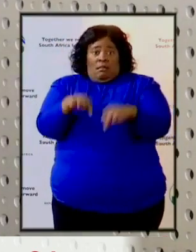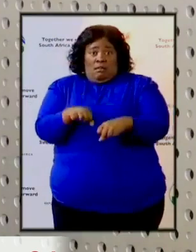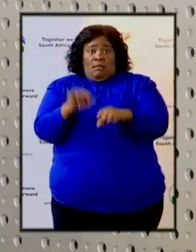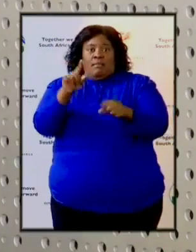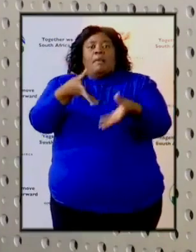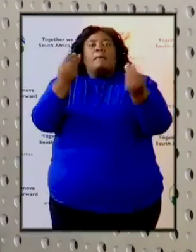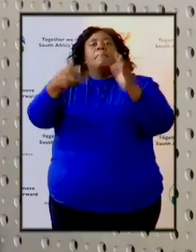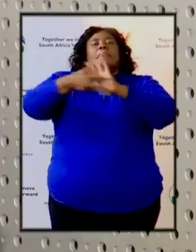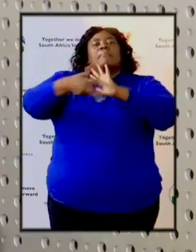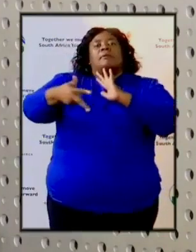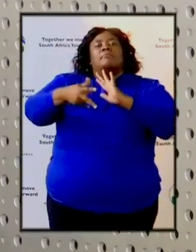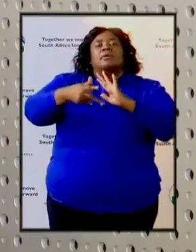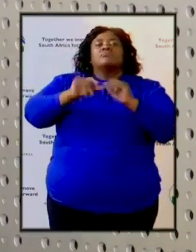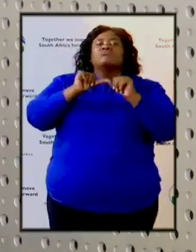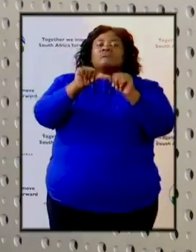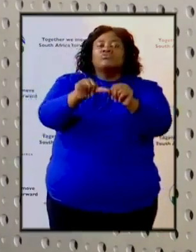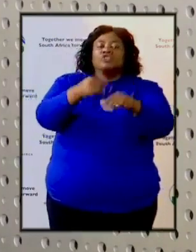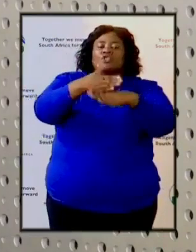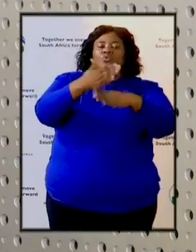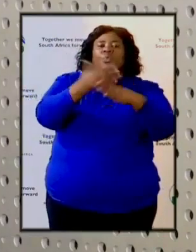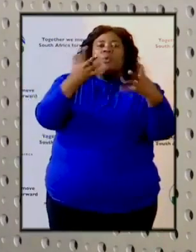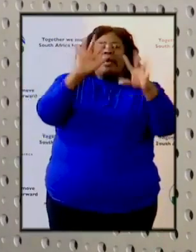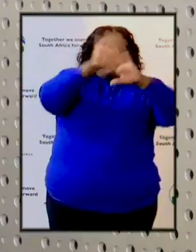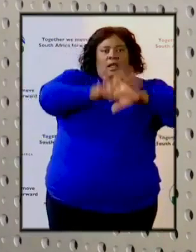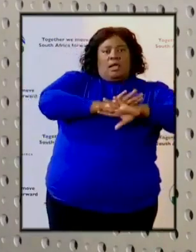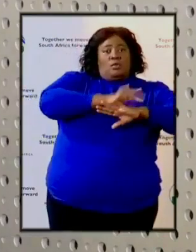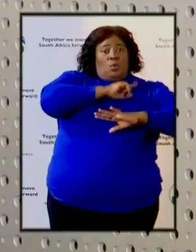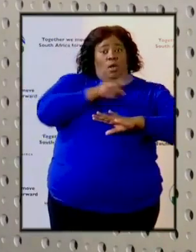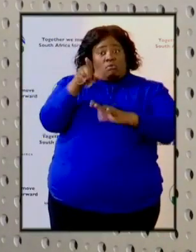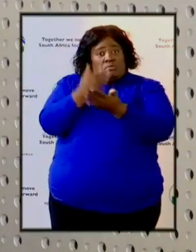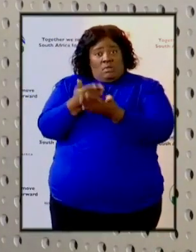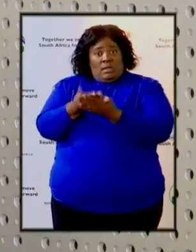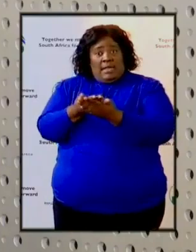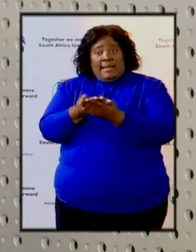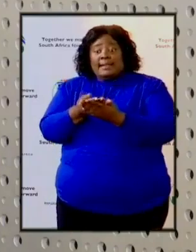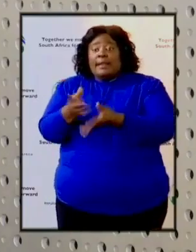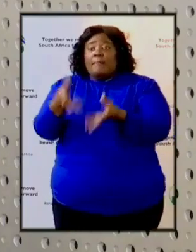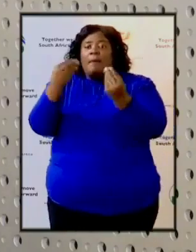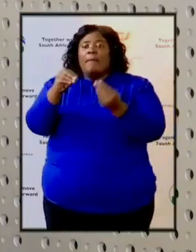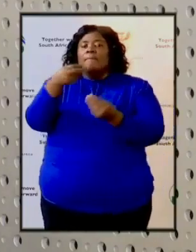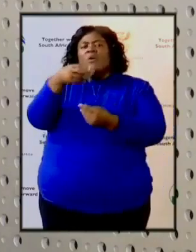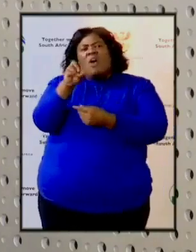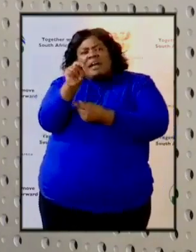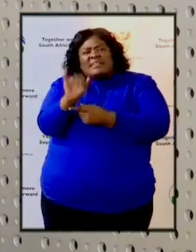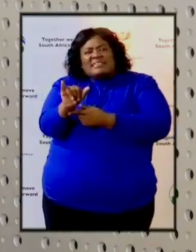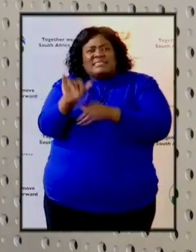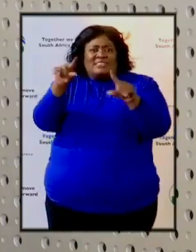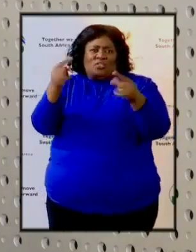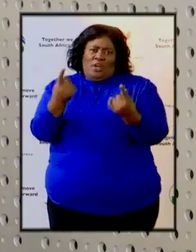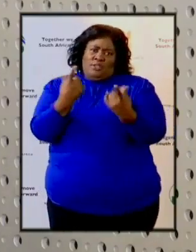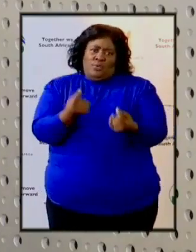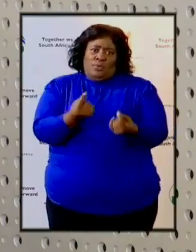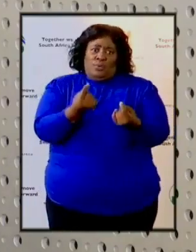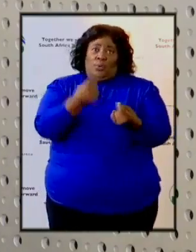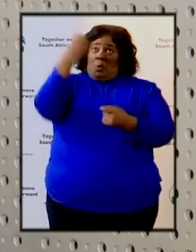to operate at night. Because for you to be able to harvest the honey, you can't do it necessarily during